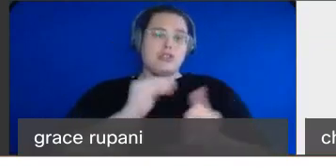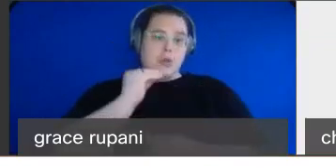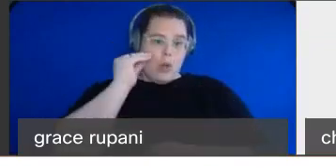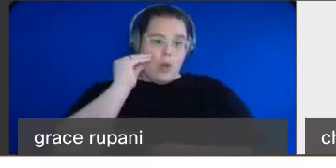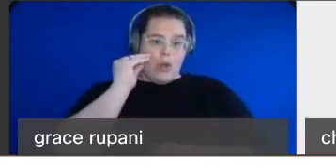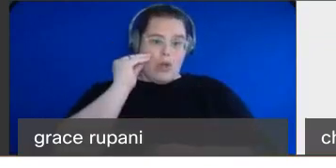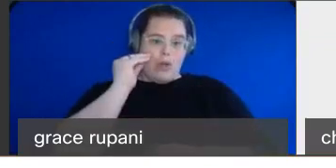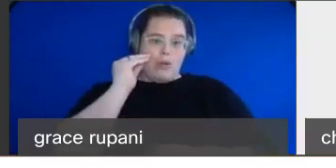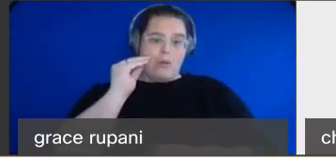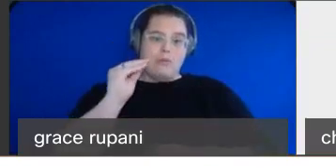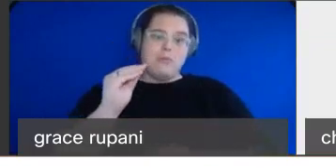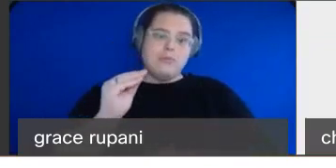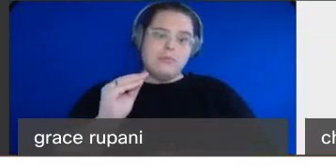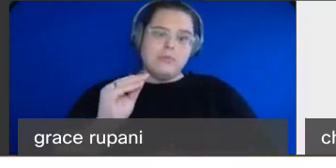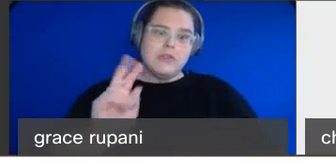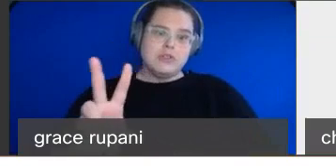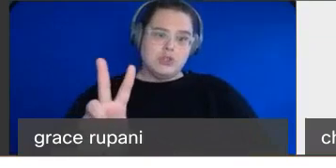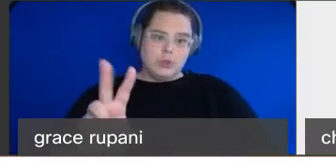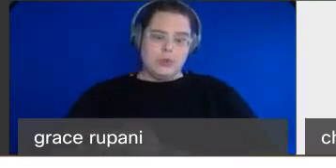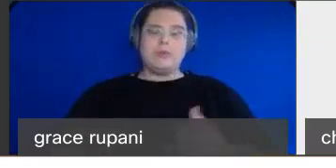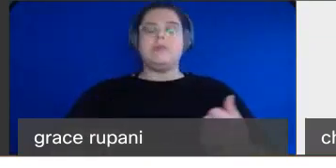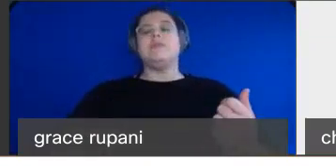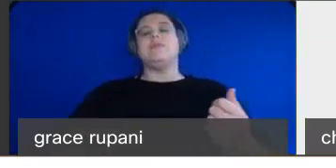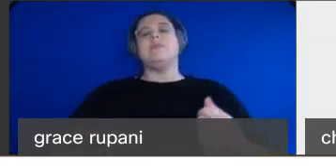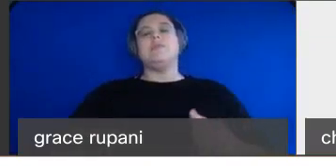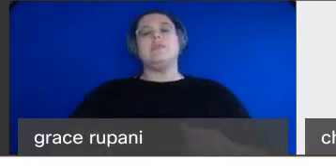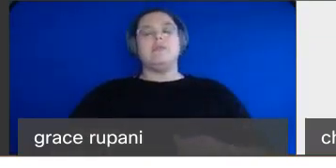in out-of-state placements that are funded by